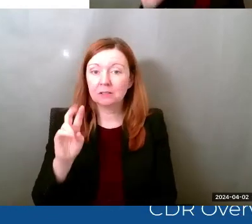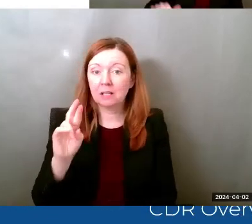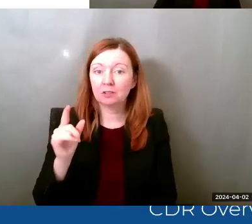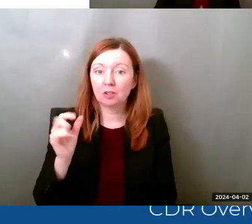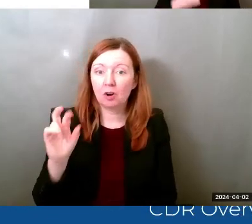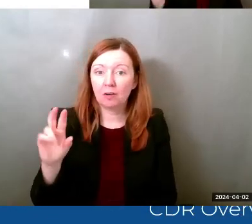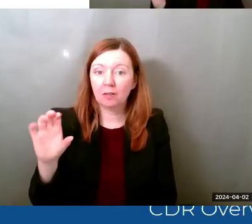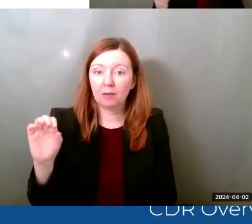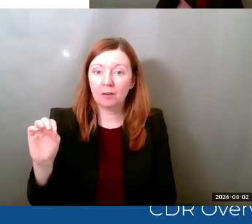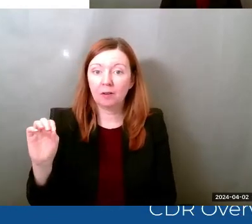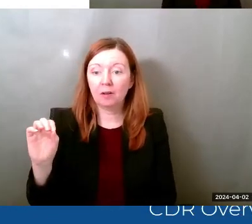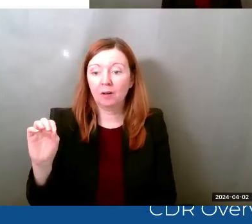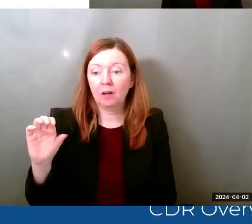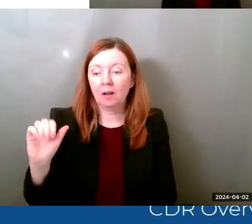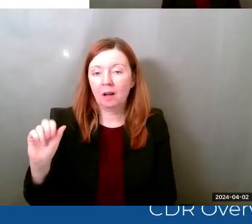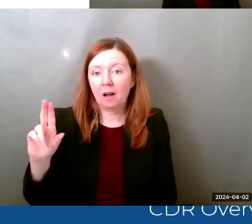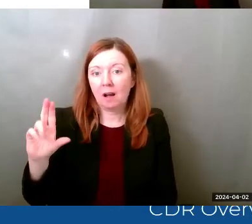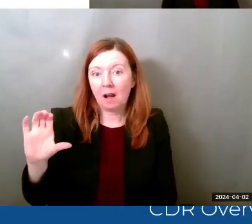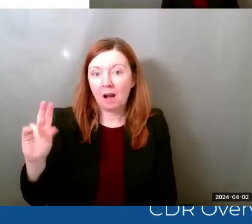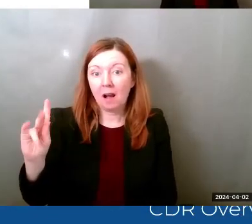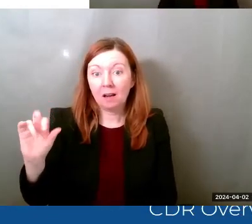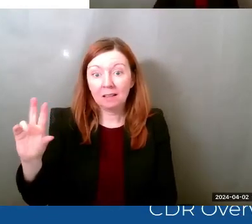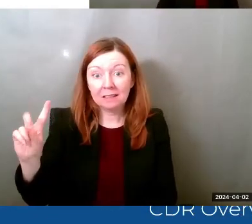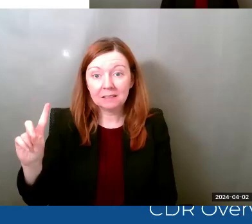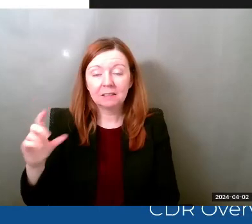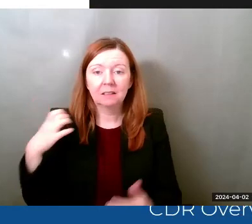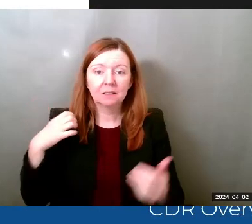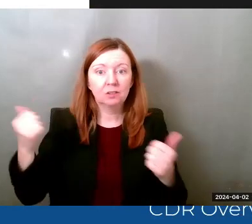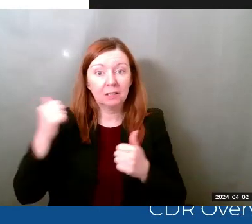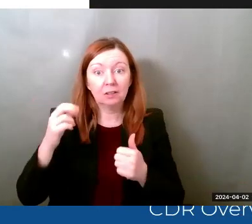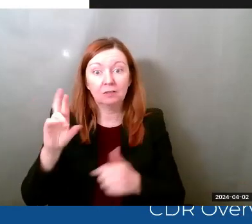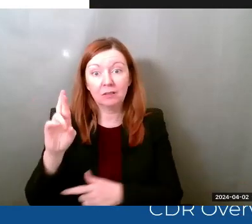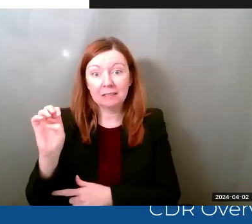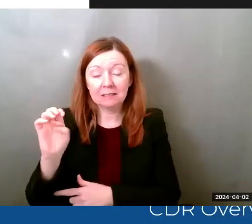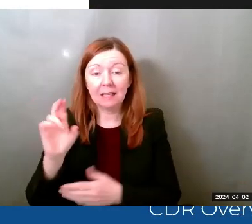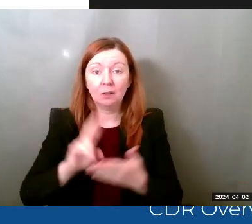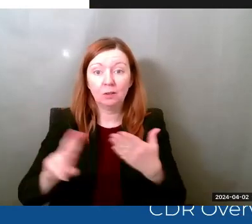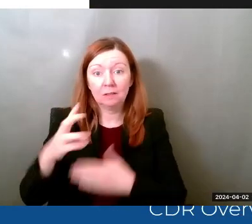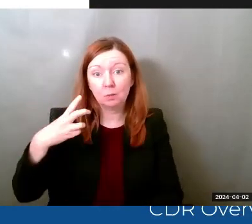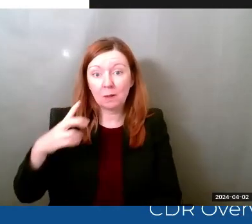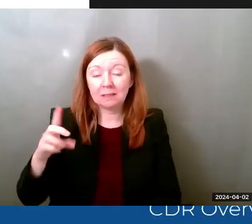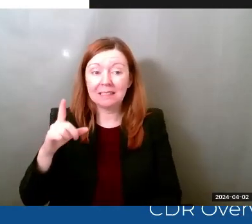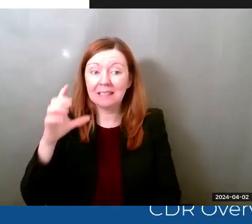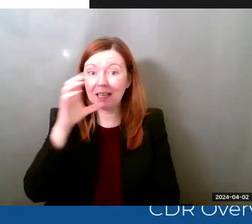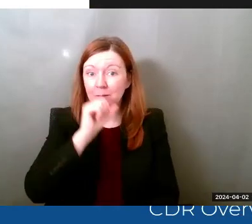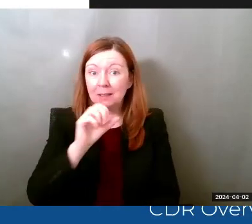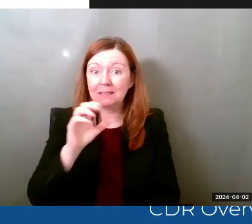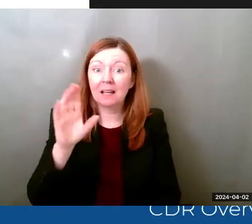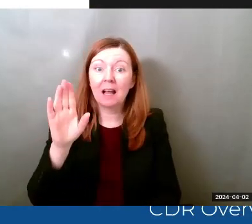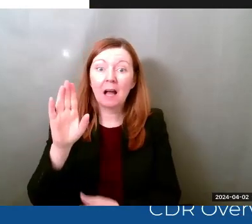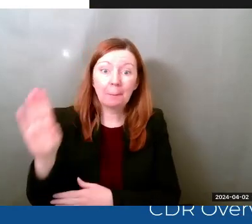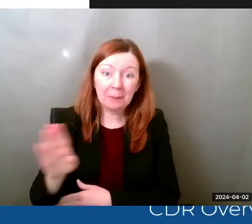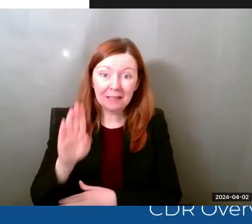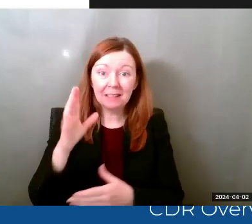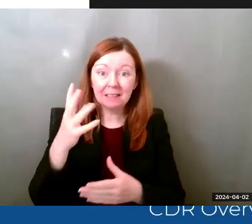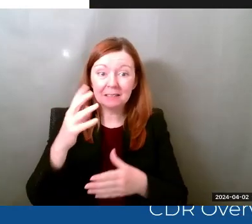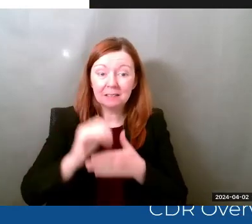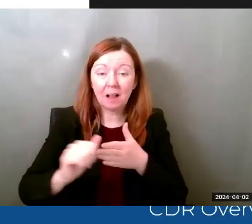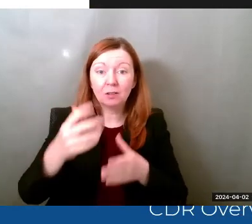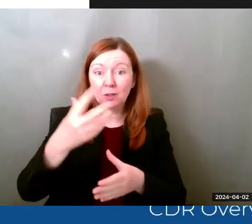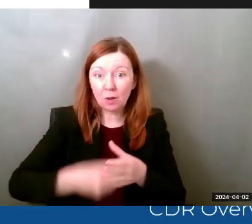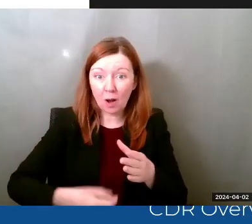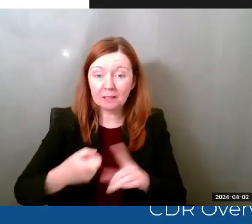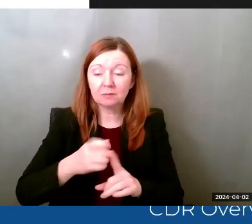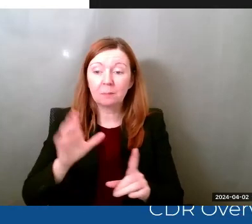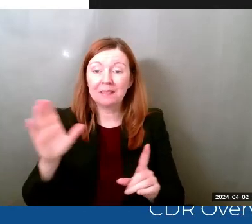Arthur Acklin, chair of real estate at the University of Washington. He estimates $1 billion loss in tax revenue from the indirect